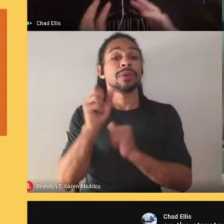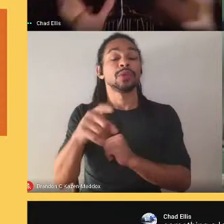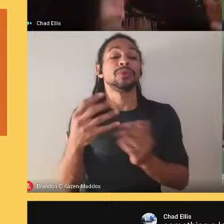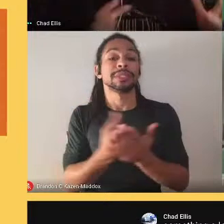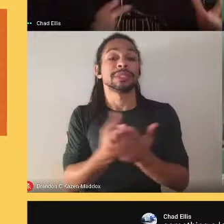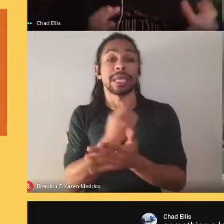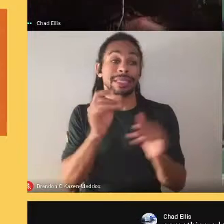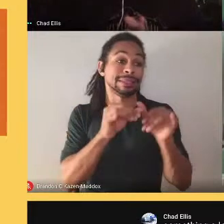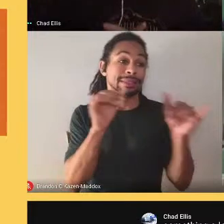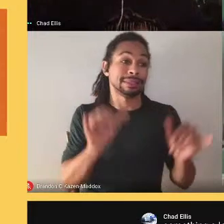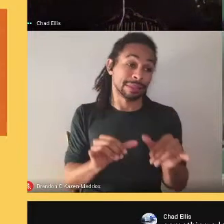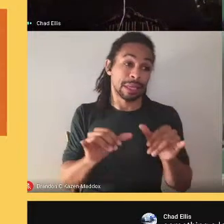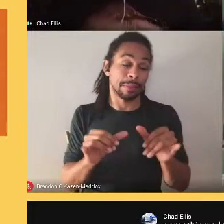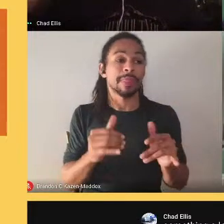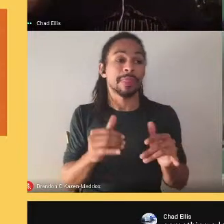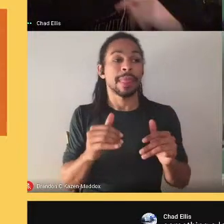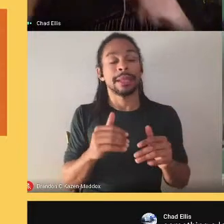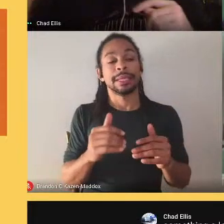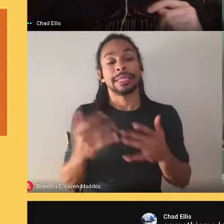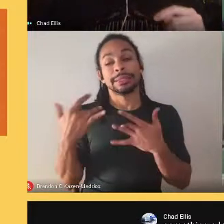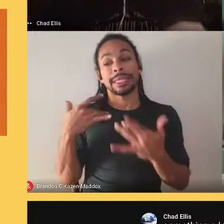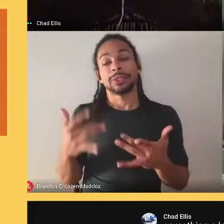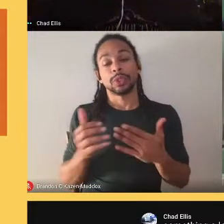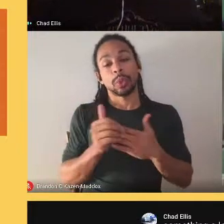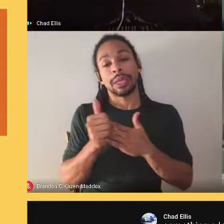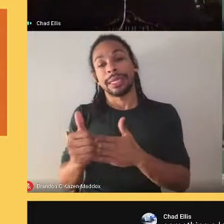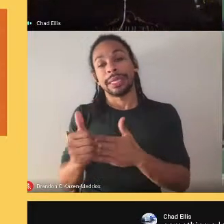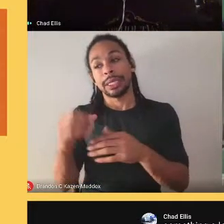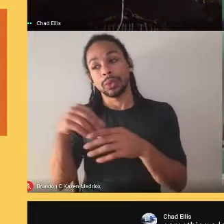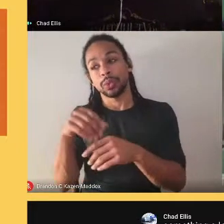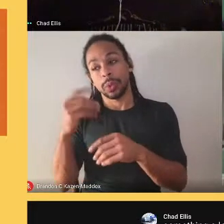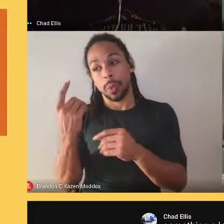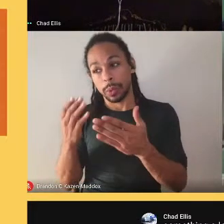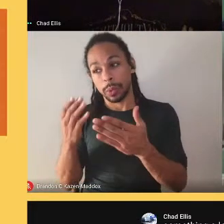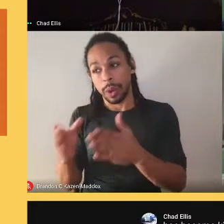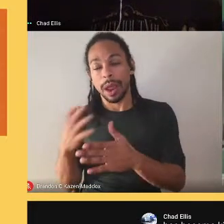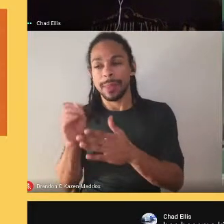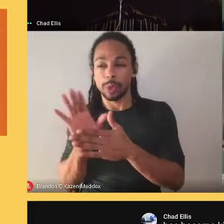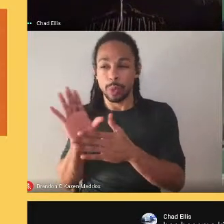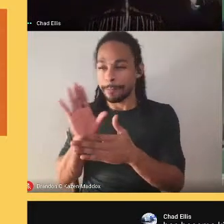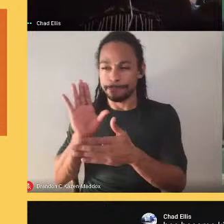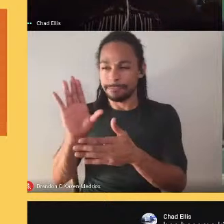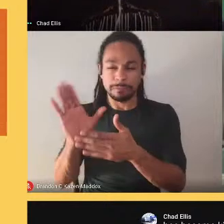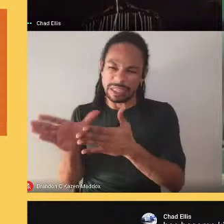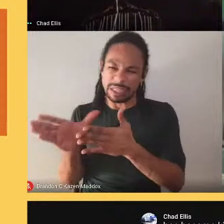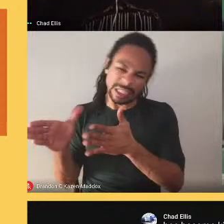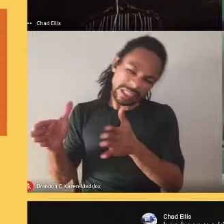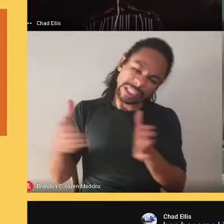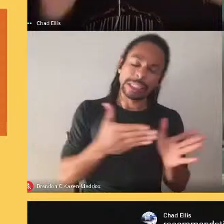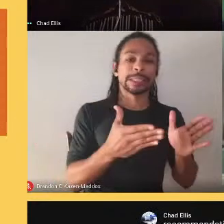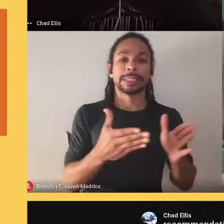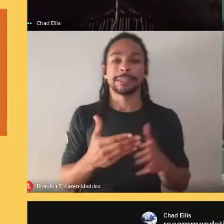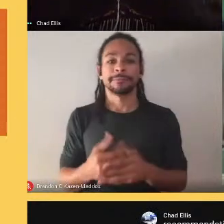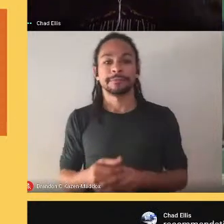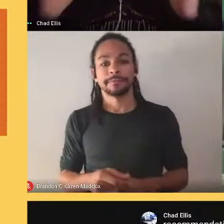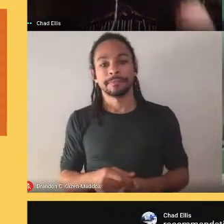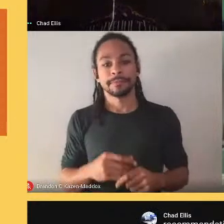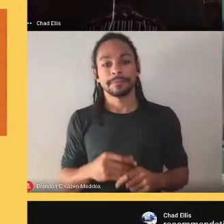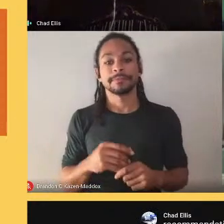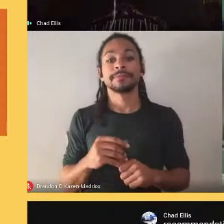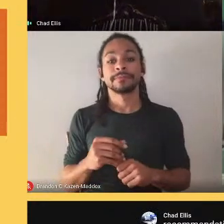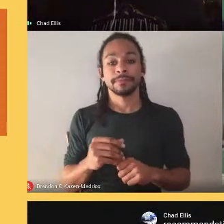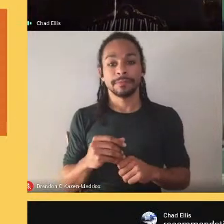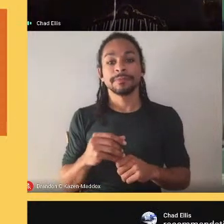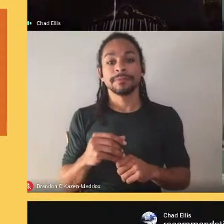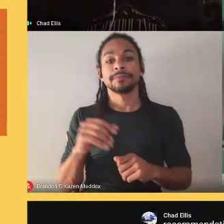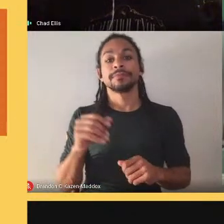it? And let's go backwards. So Sage, if you want to start off. So can you say the question one more time? Right. So